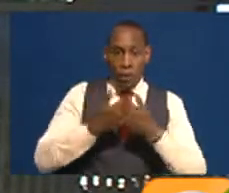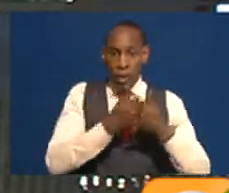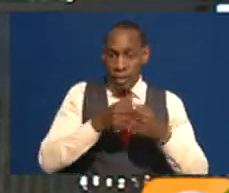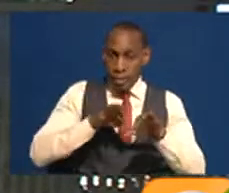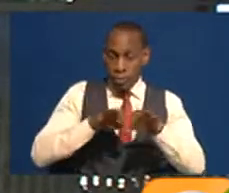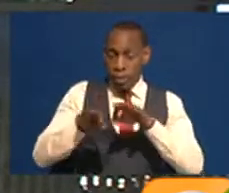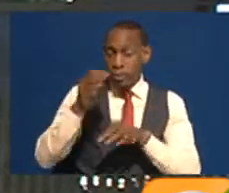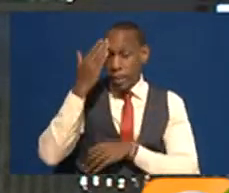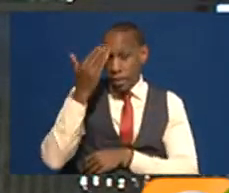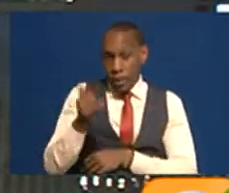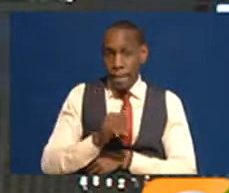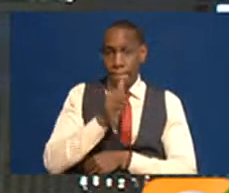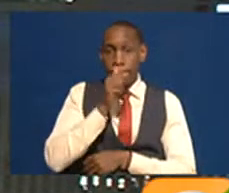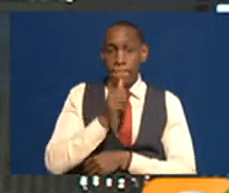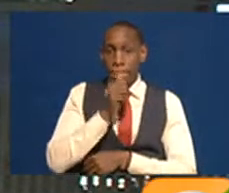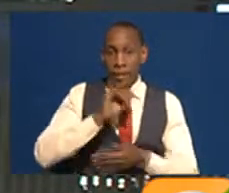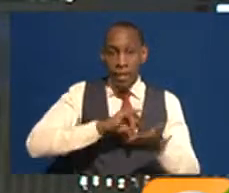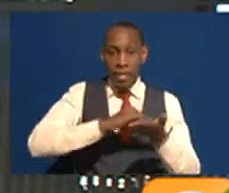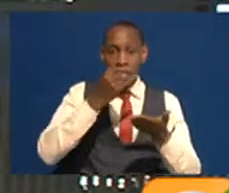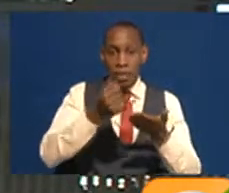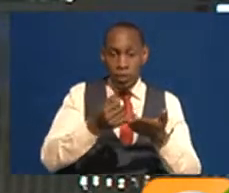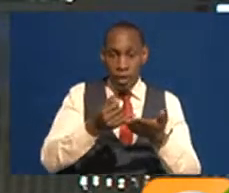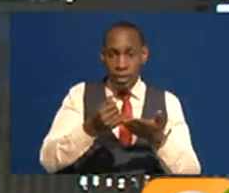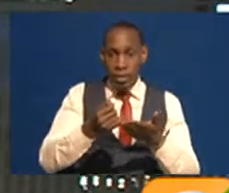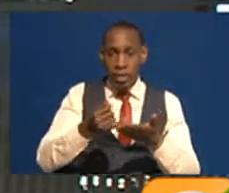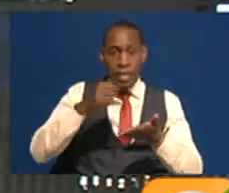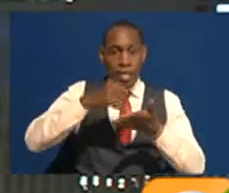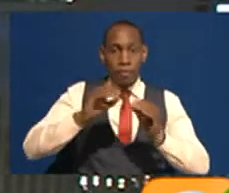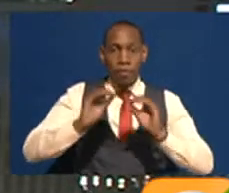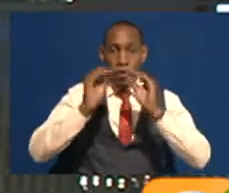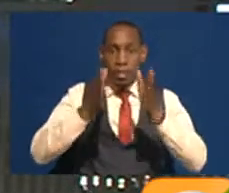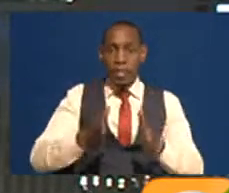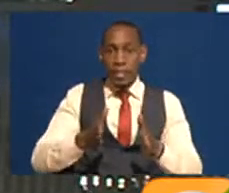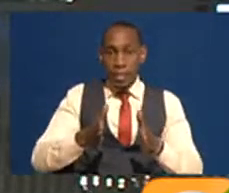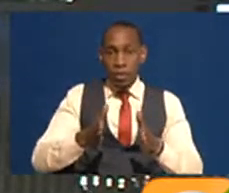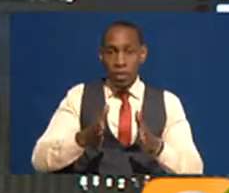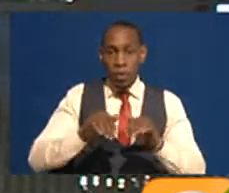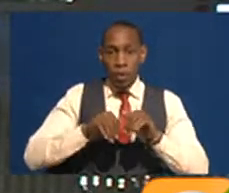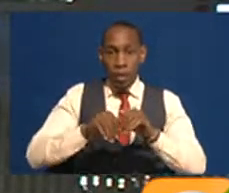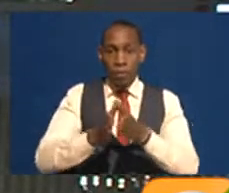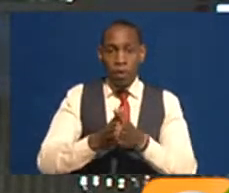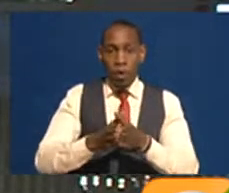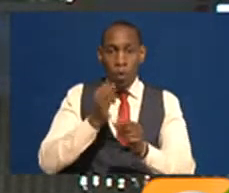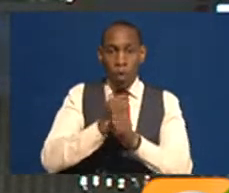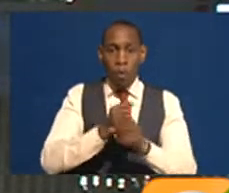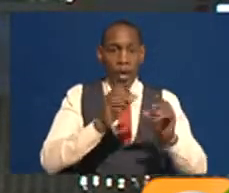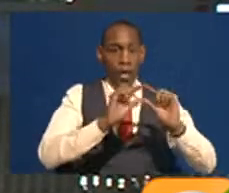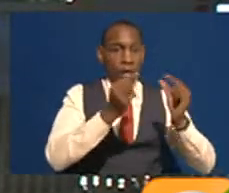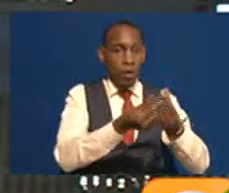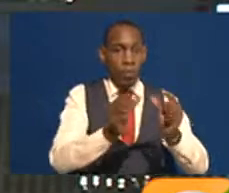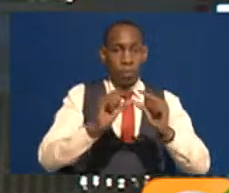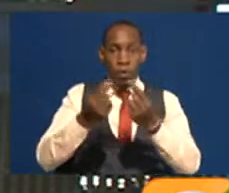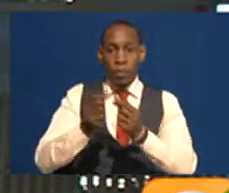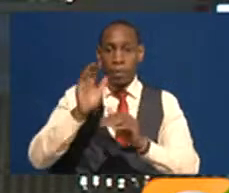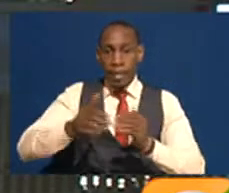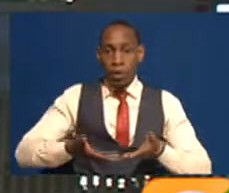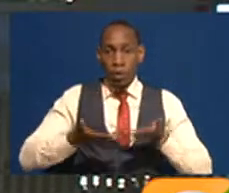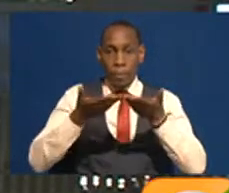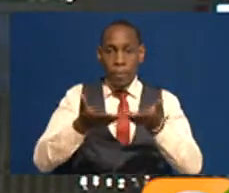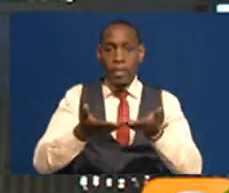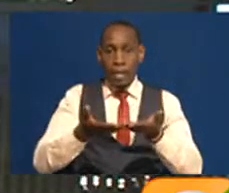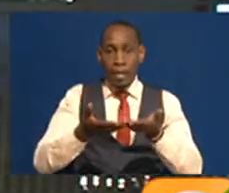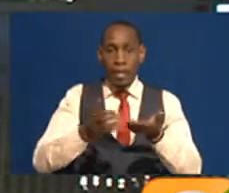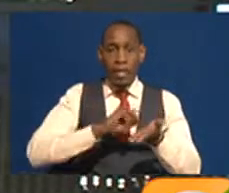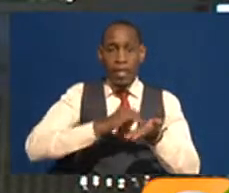explaining why the private medical scheme segregates teachers according to their job groups instead of giving them equal